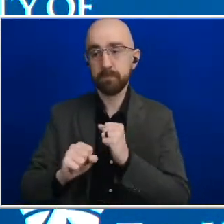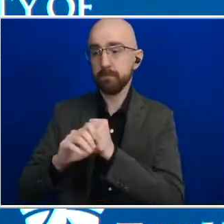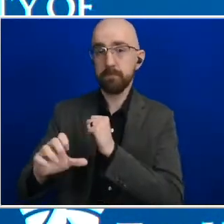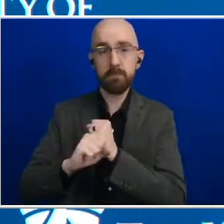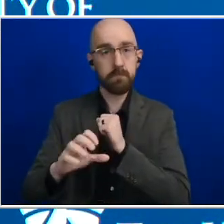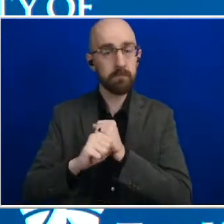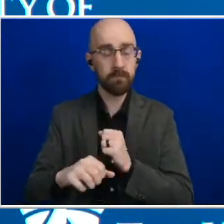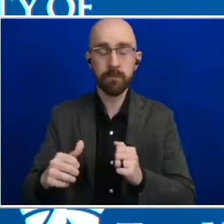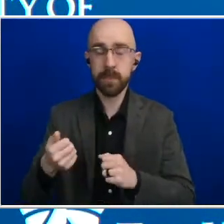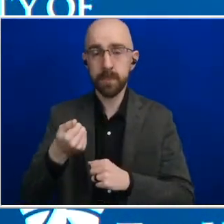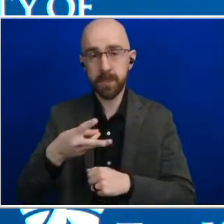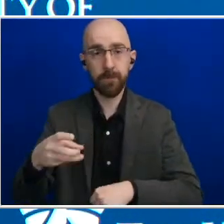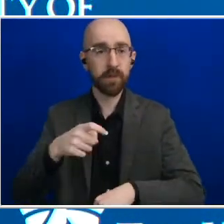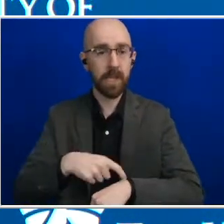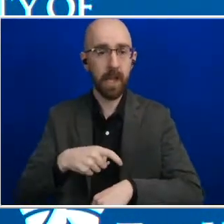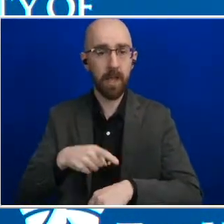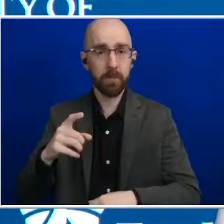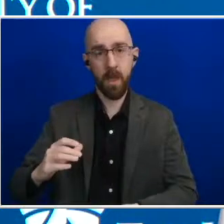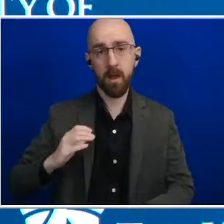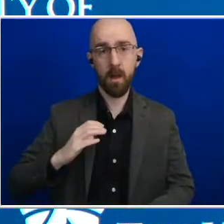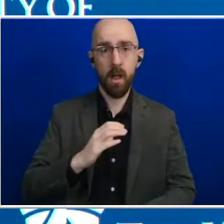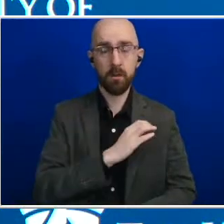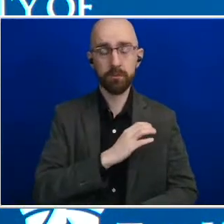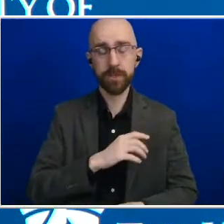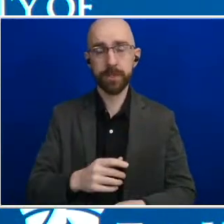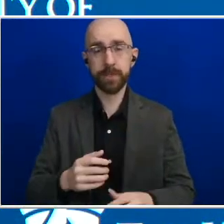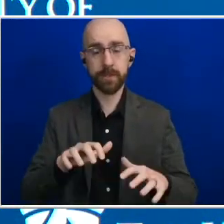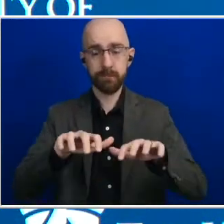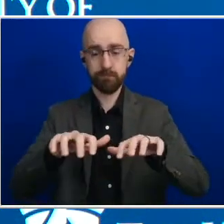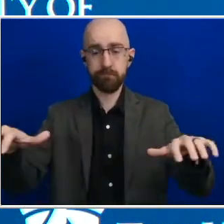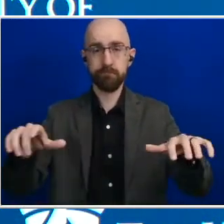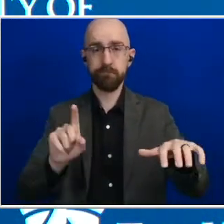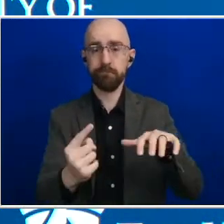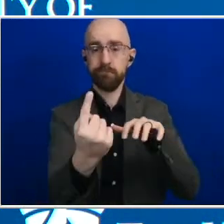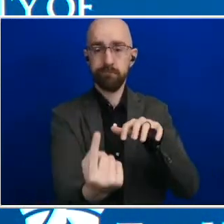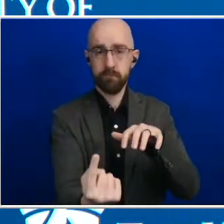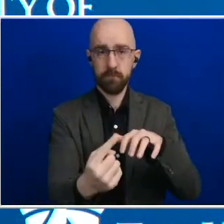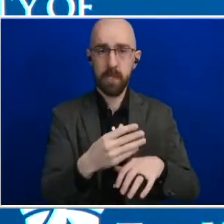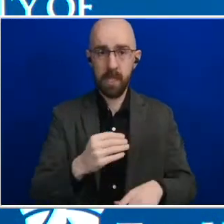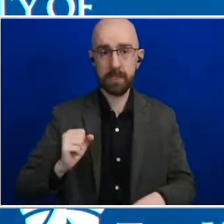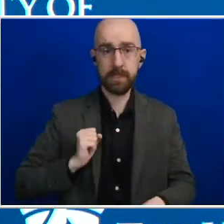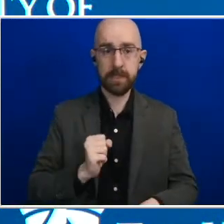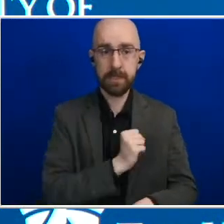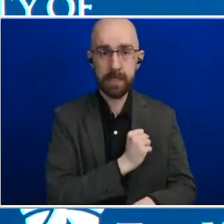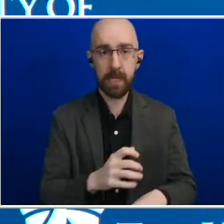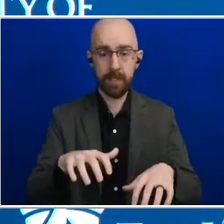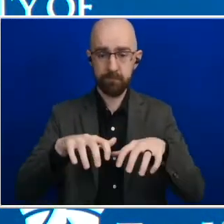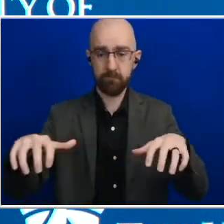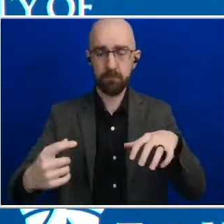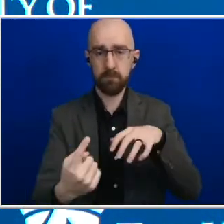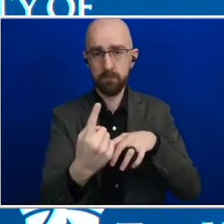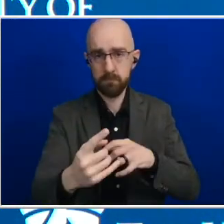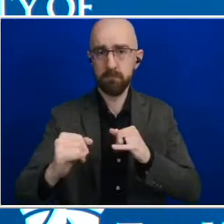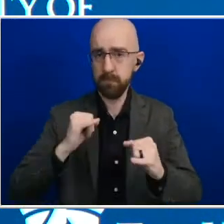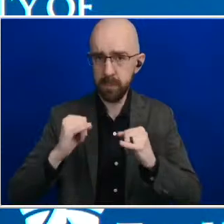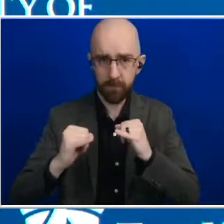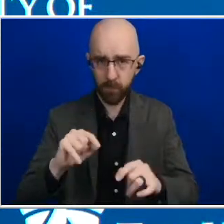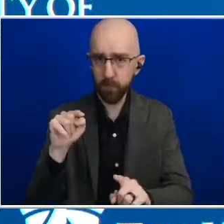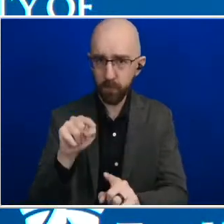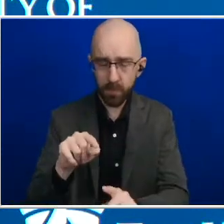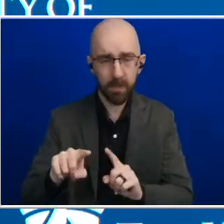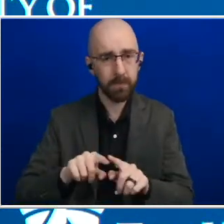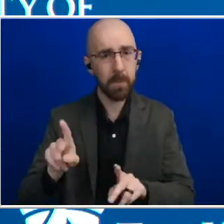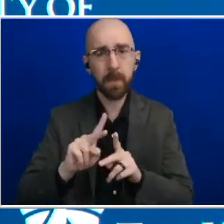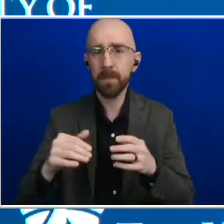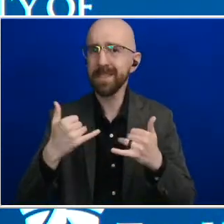in congressional and Senate hearings about this. But unfortunately, some people still continue to believe that,